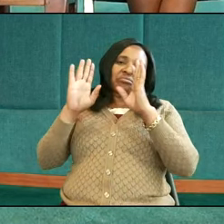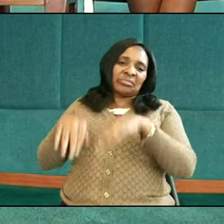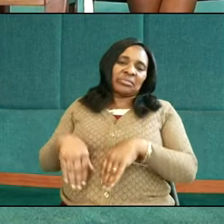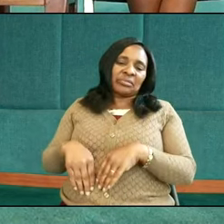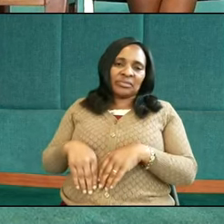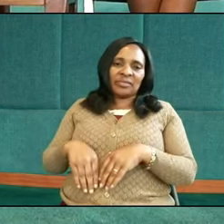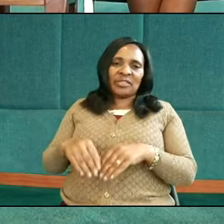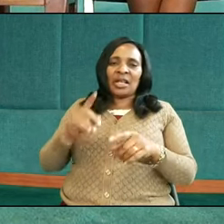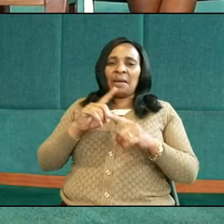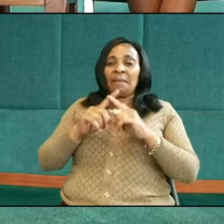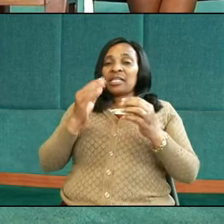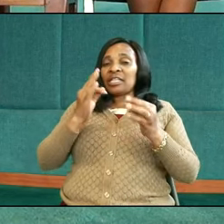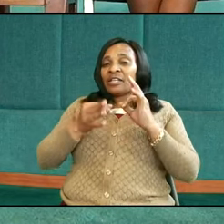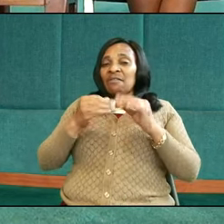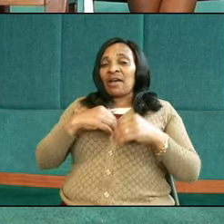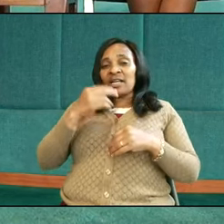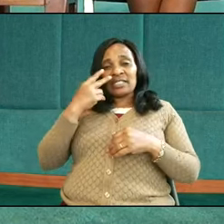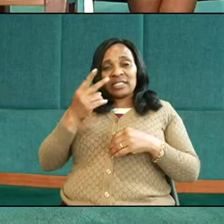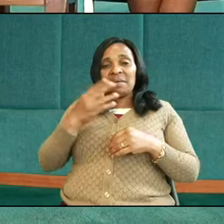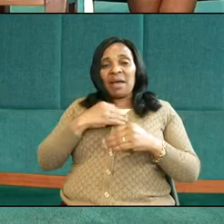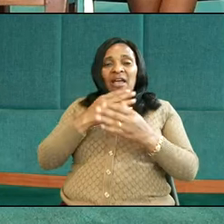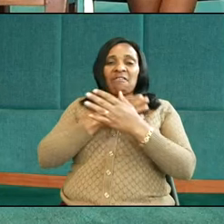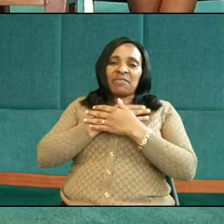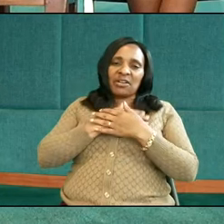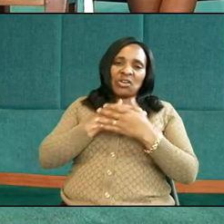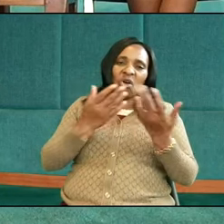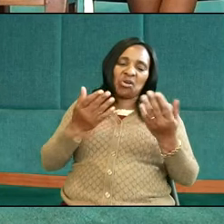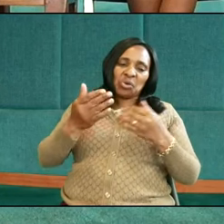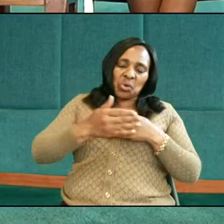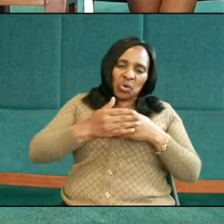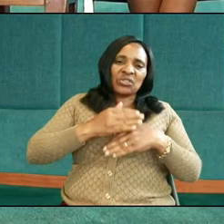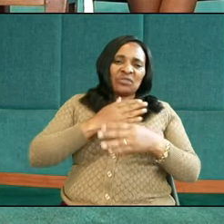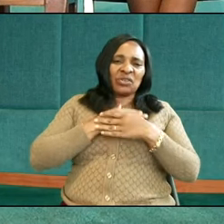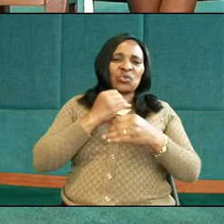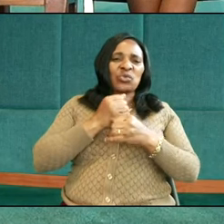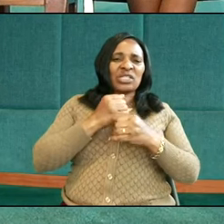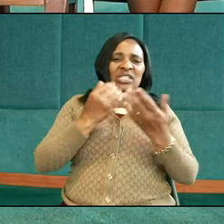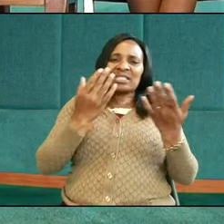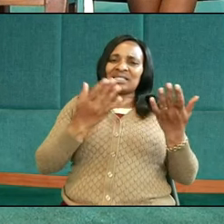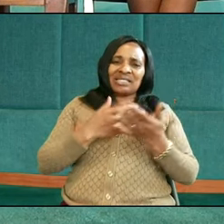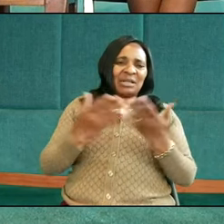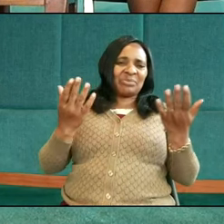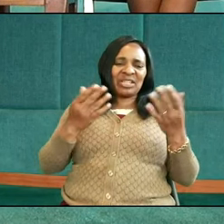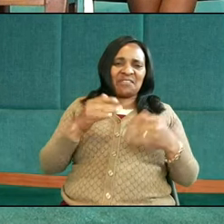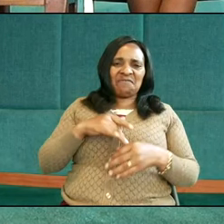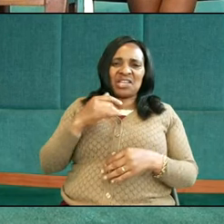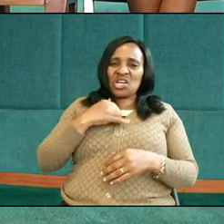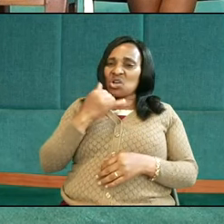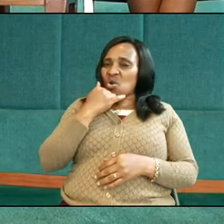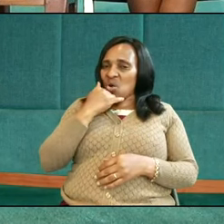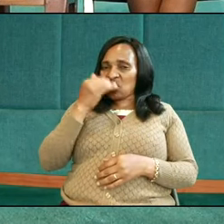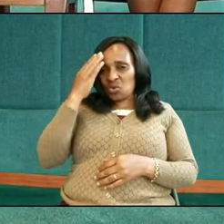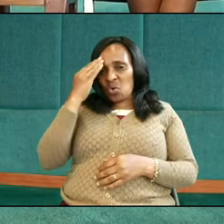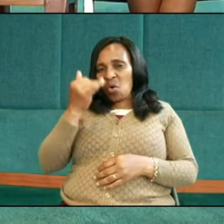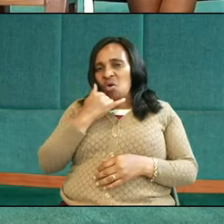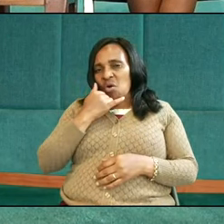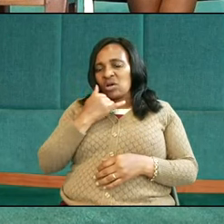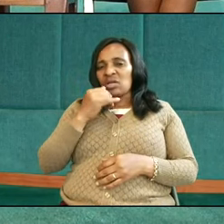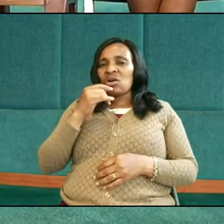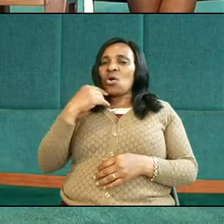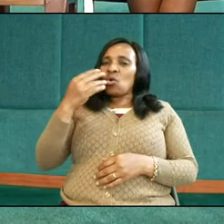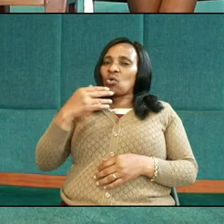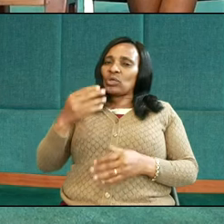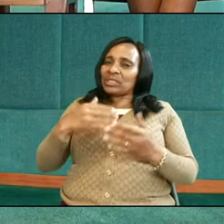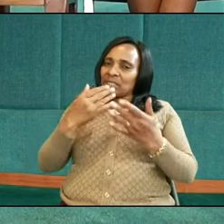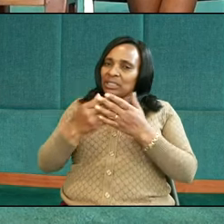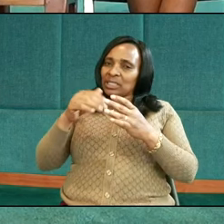But if I see someone like my friend or my close friends doing something that I feel is wrong or I know is wrong, I always reach